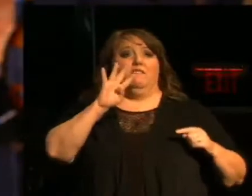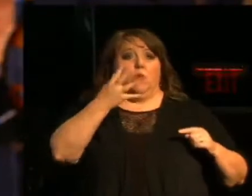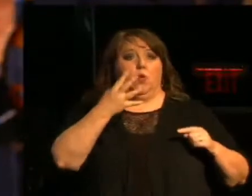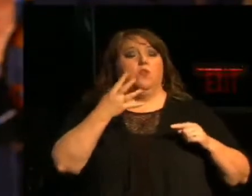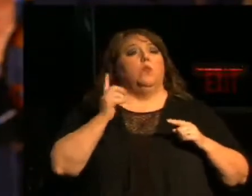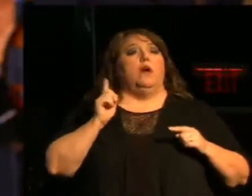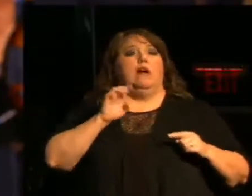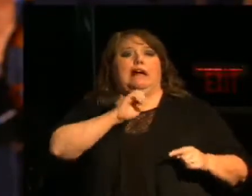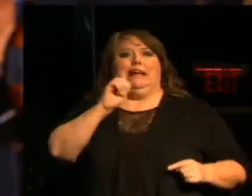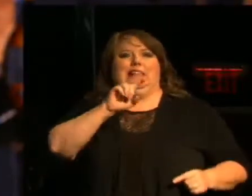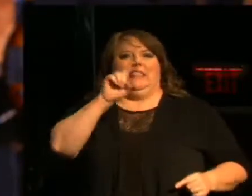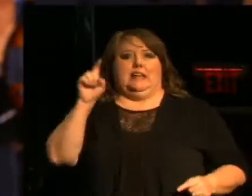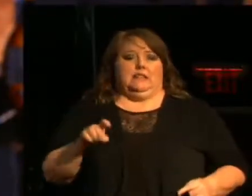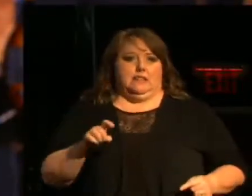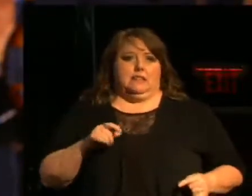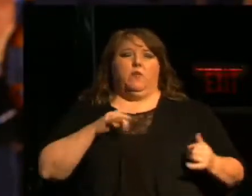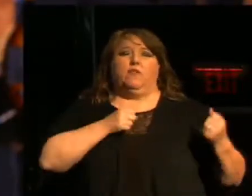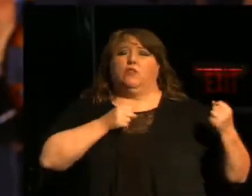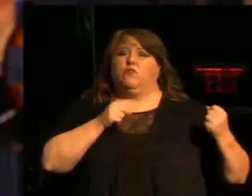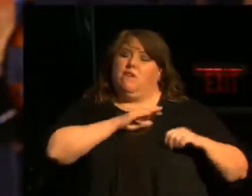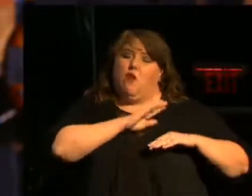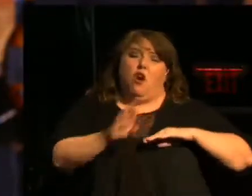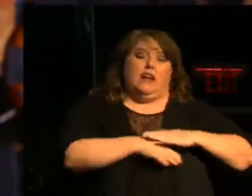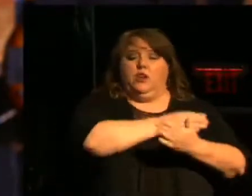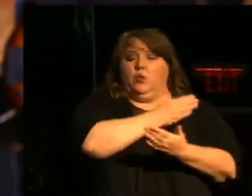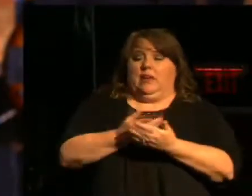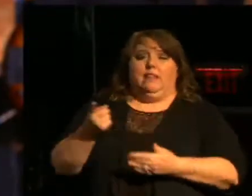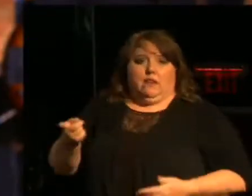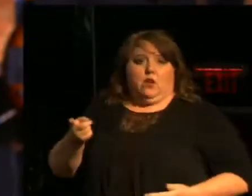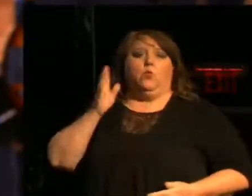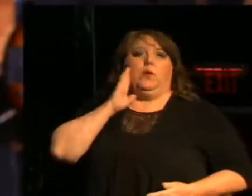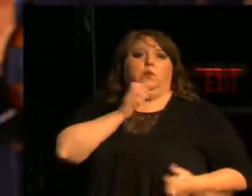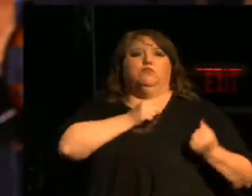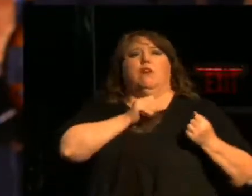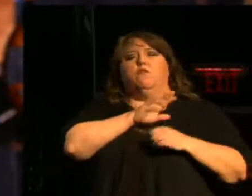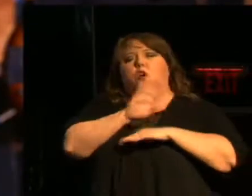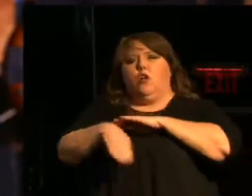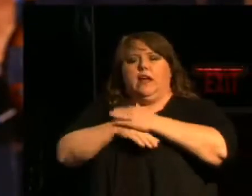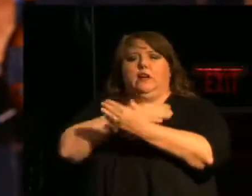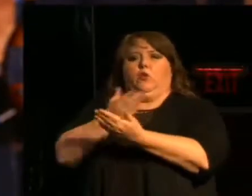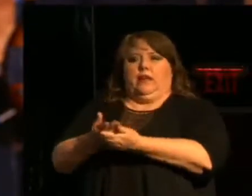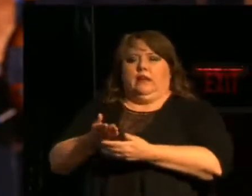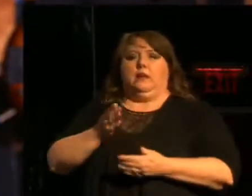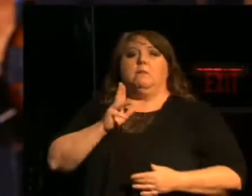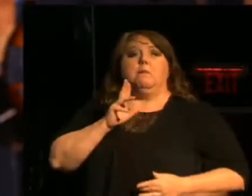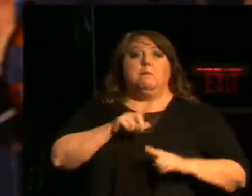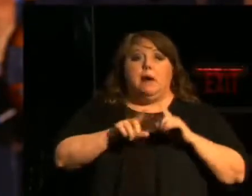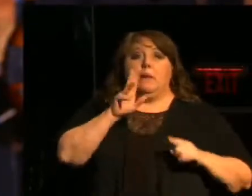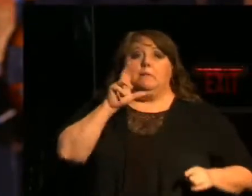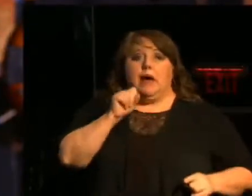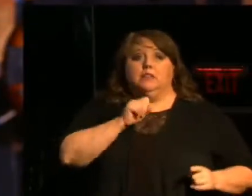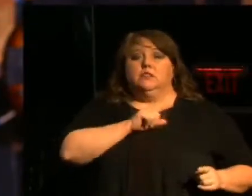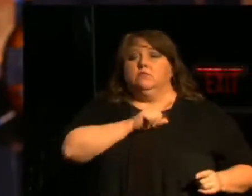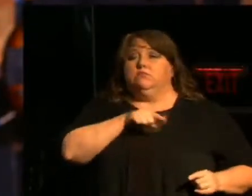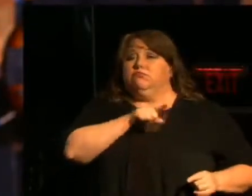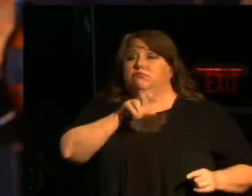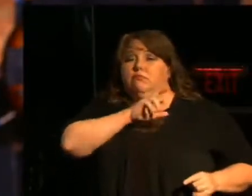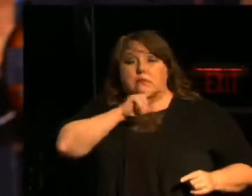sung many years ago as a work song in the South. It dates back to the American Civil War, but